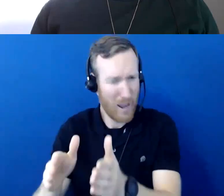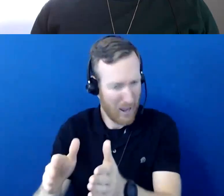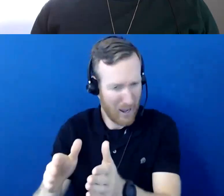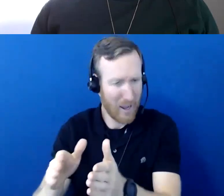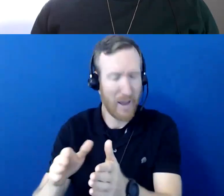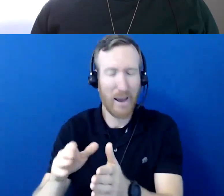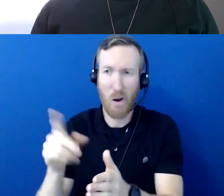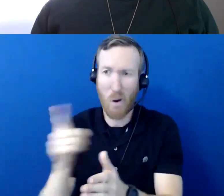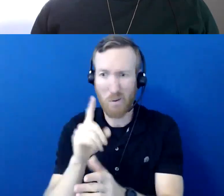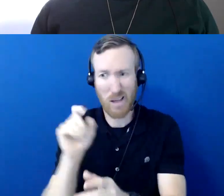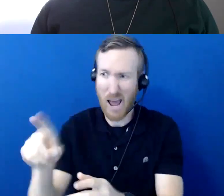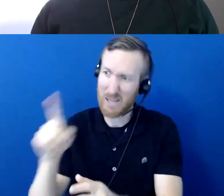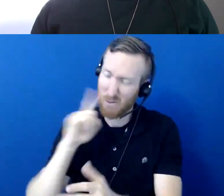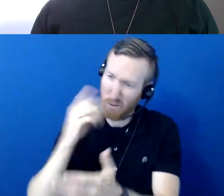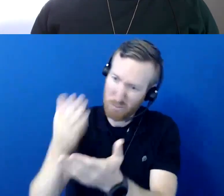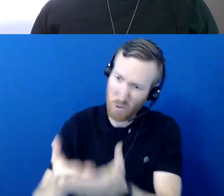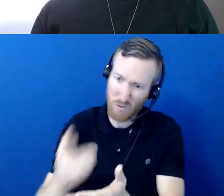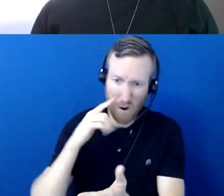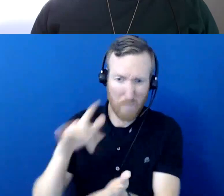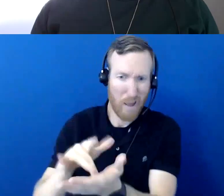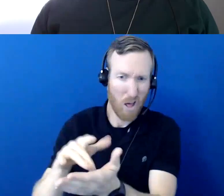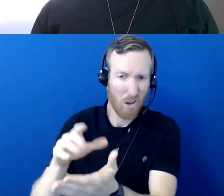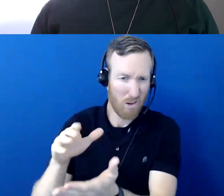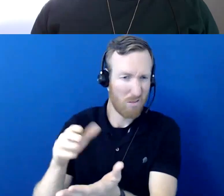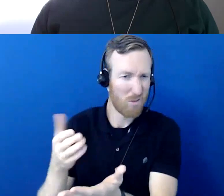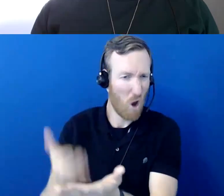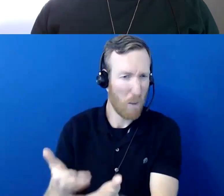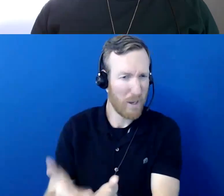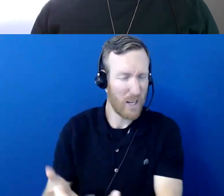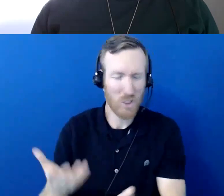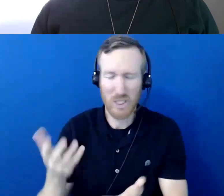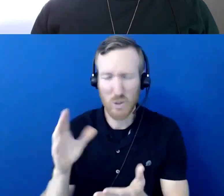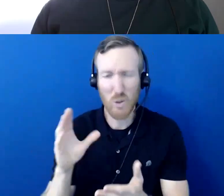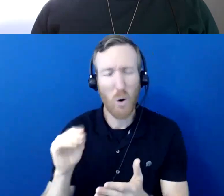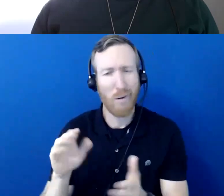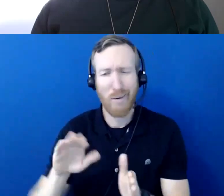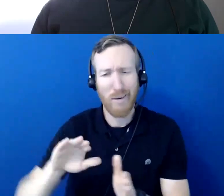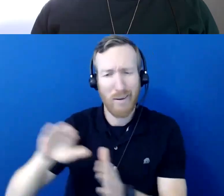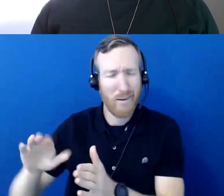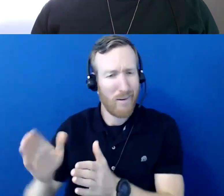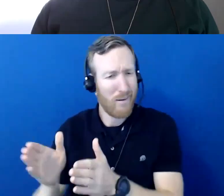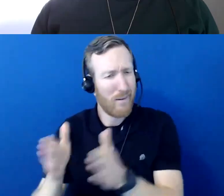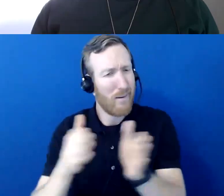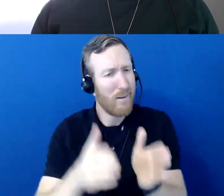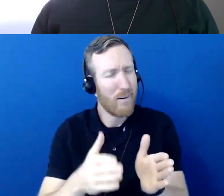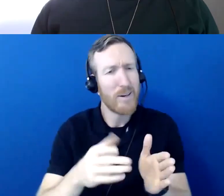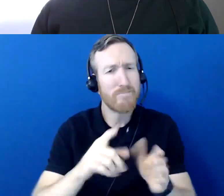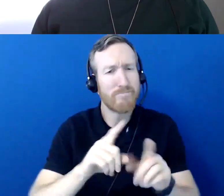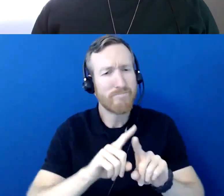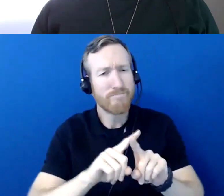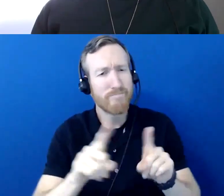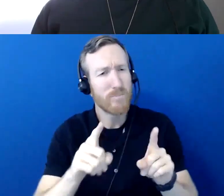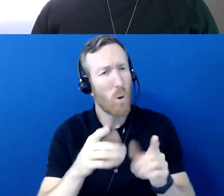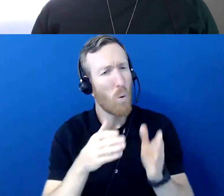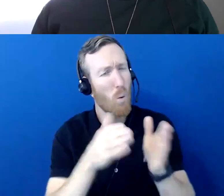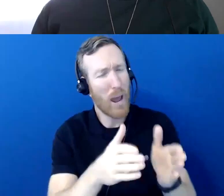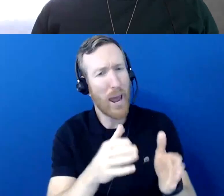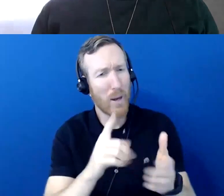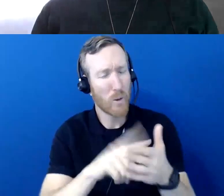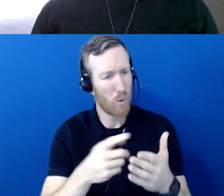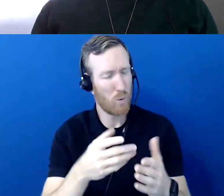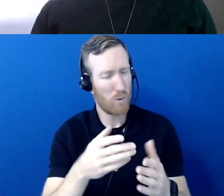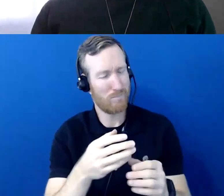medical documentation to prove a disability, but for a model that allows us to provide barriers